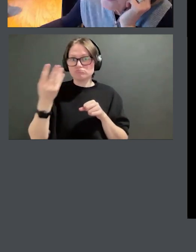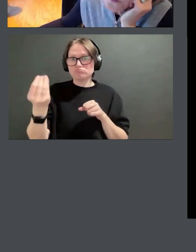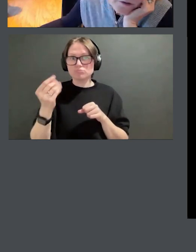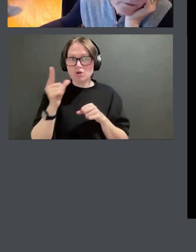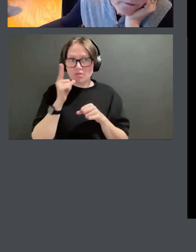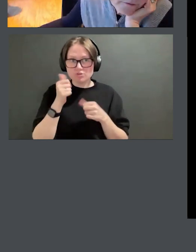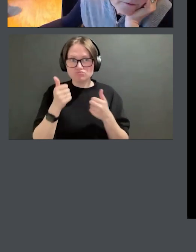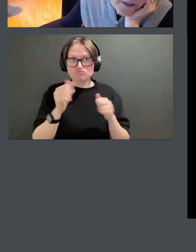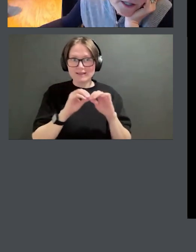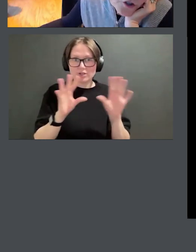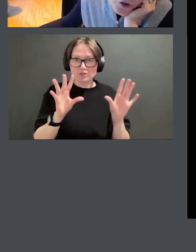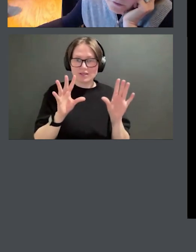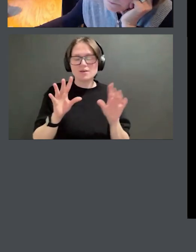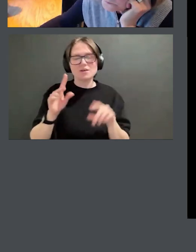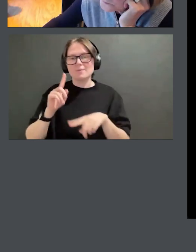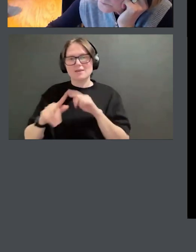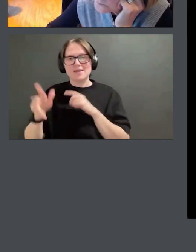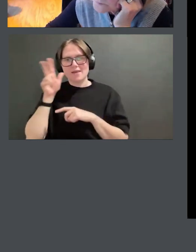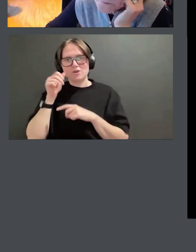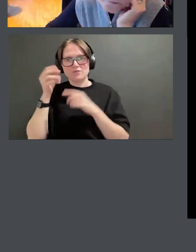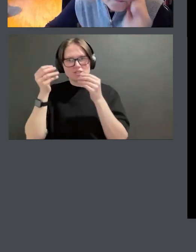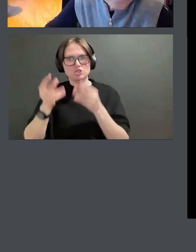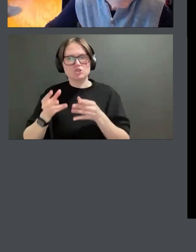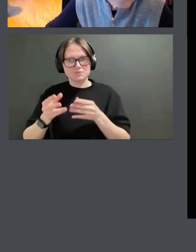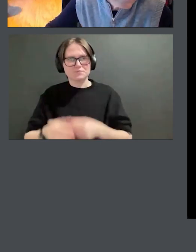cannot hear the teacher.